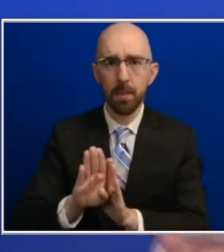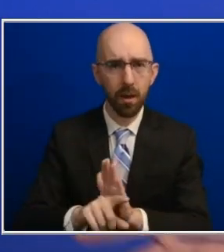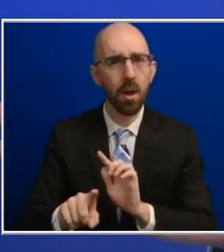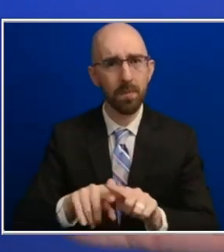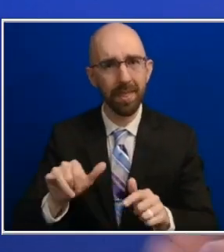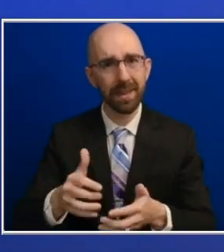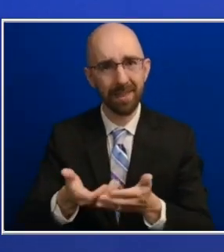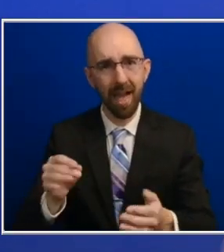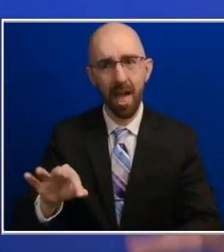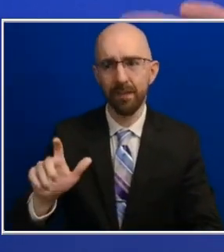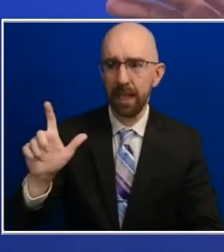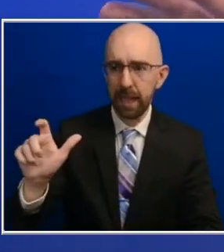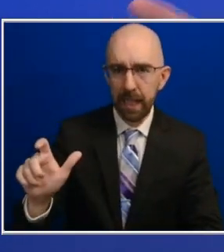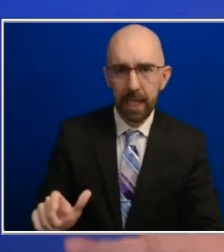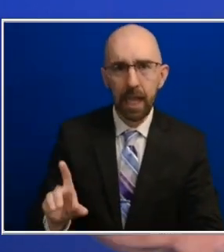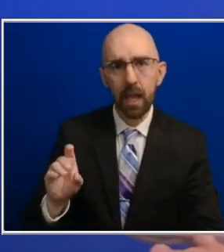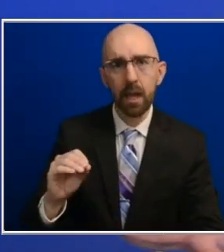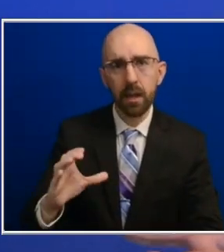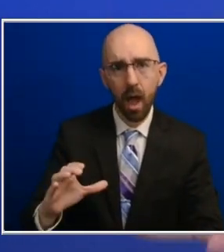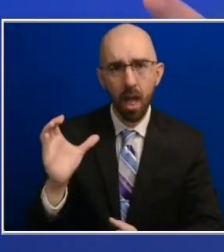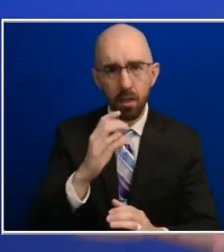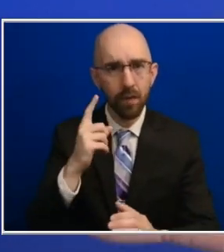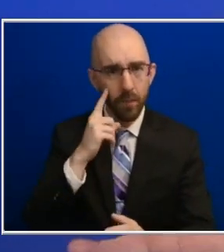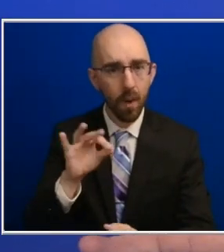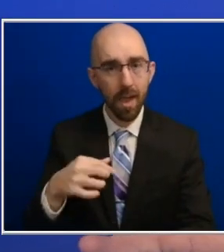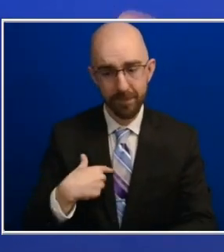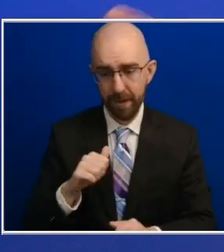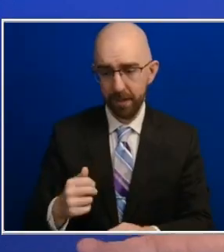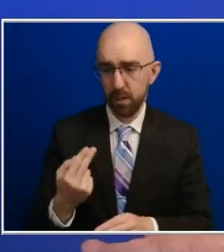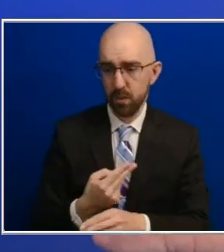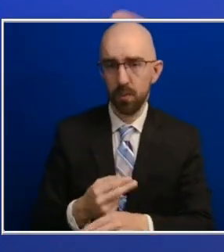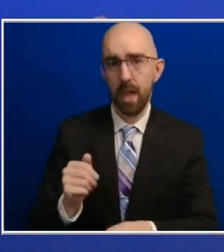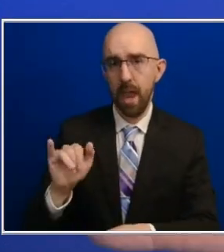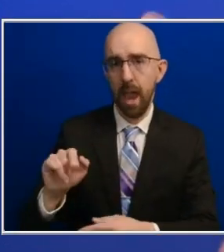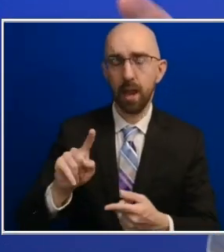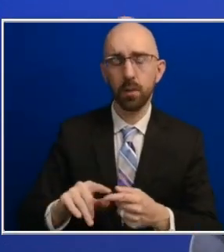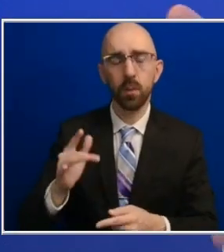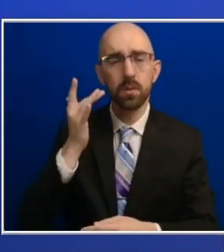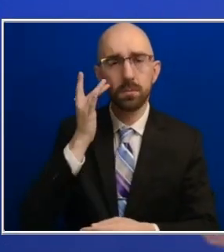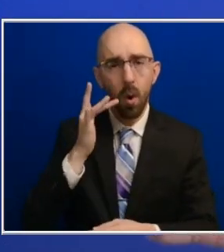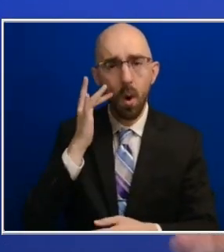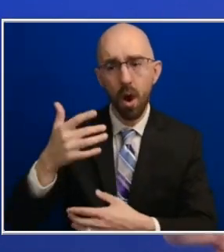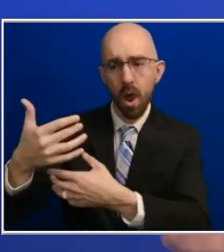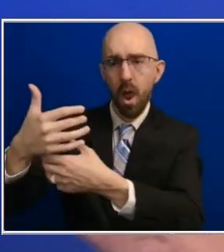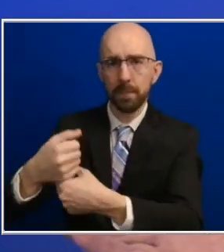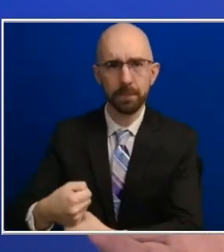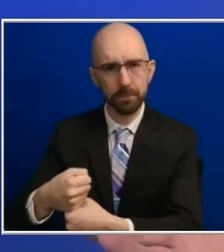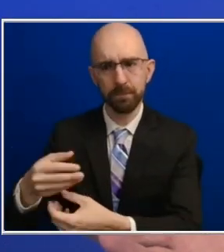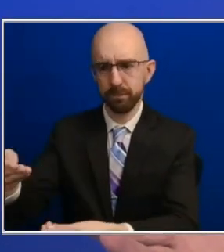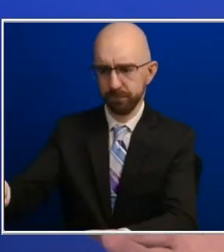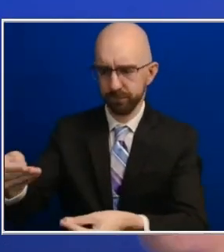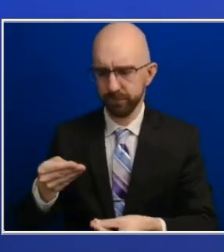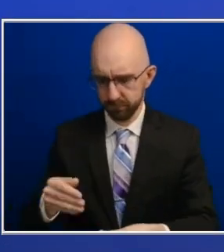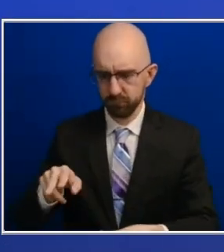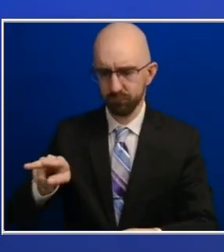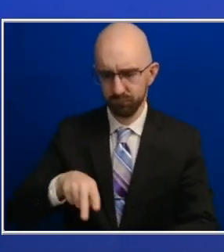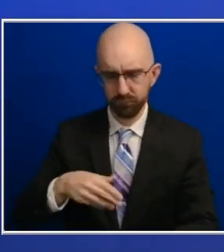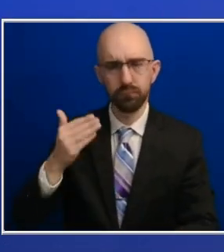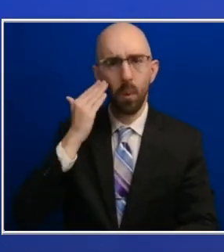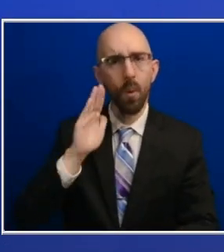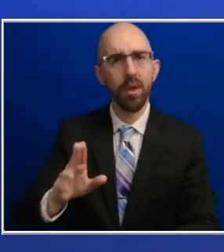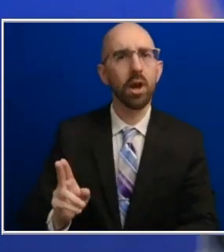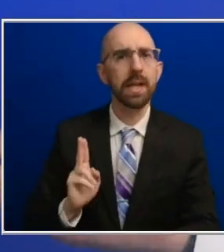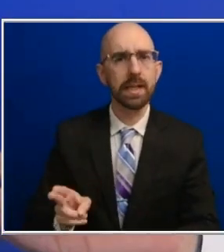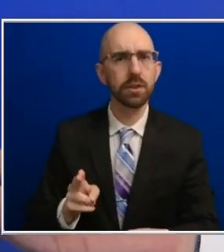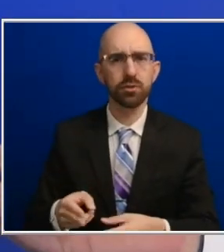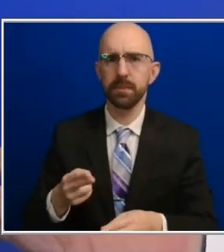of documents to look for, and so if I can use AI to smartly, intelligently summarize some of their past medical history, it gives me a